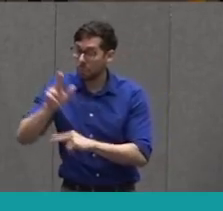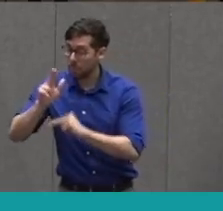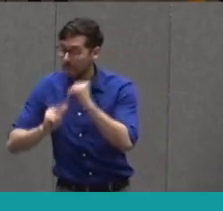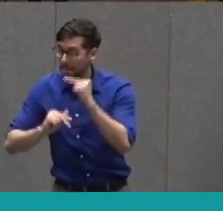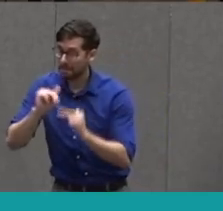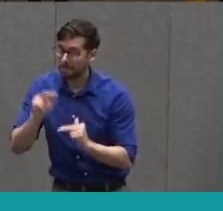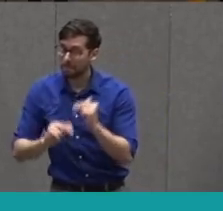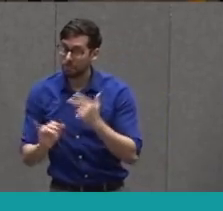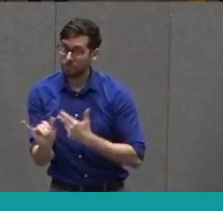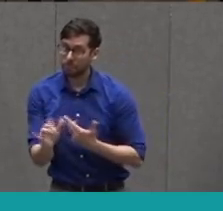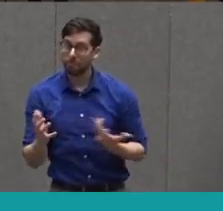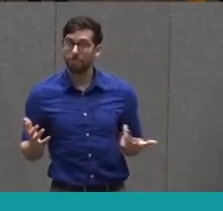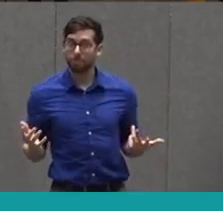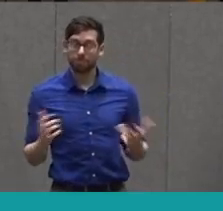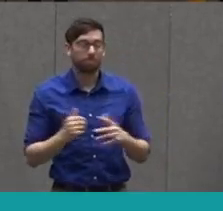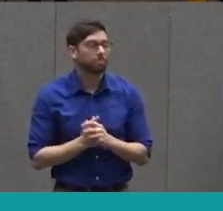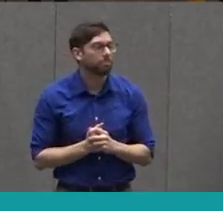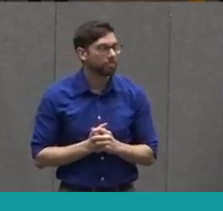What about this?